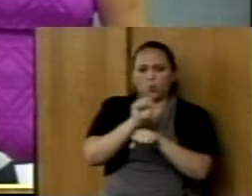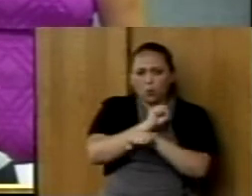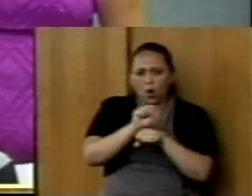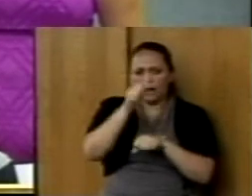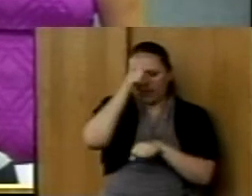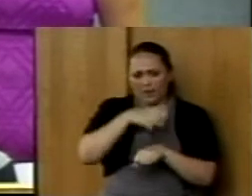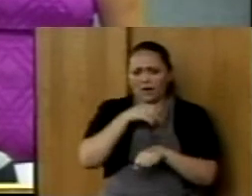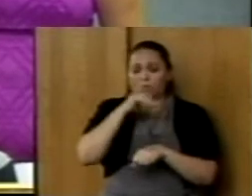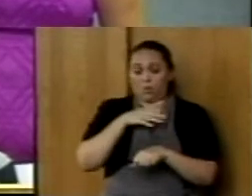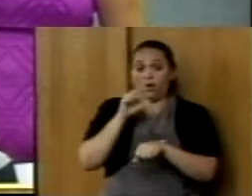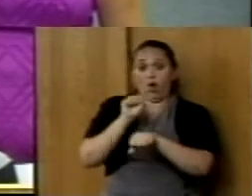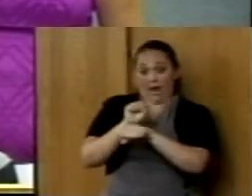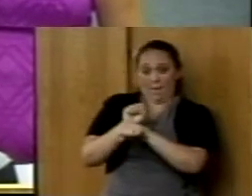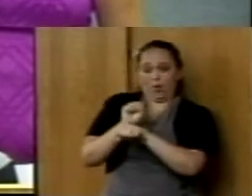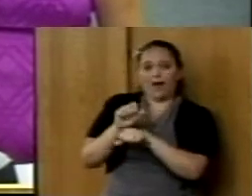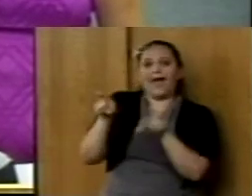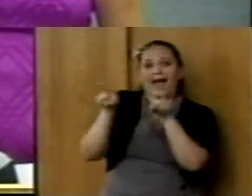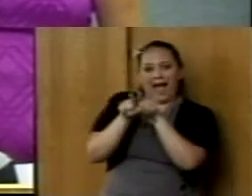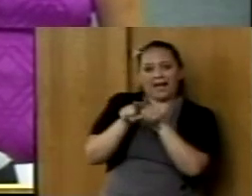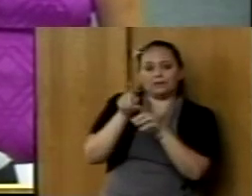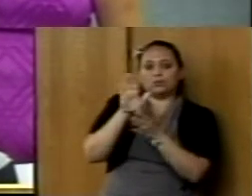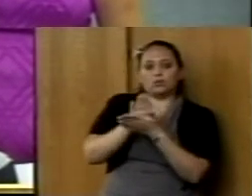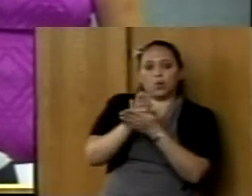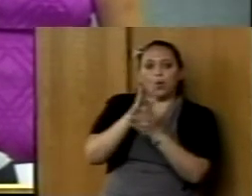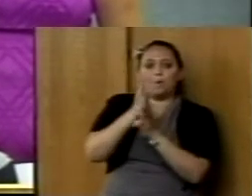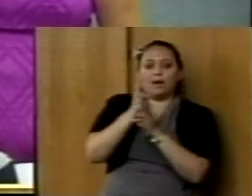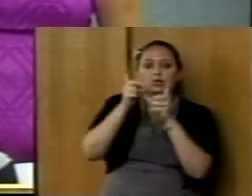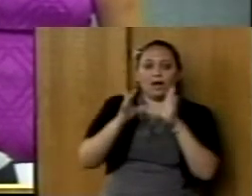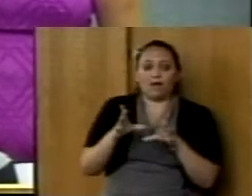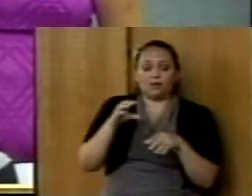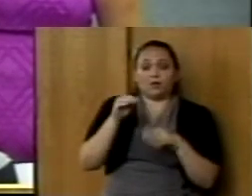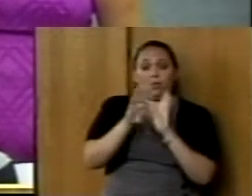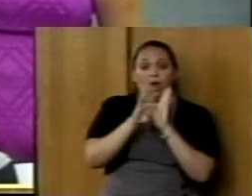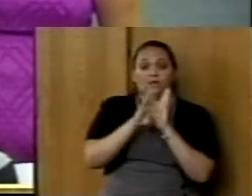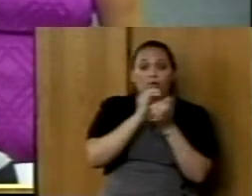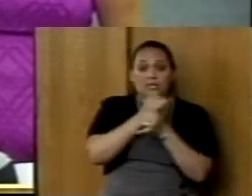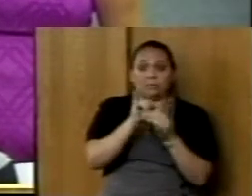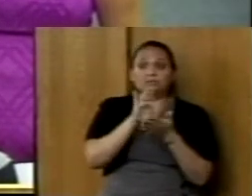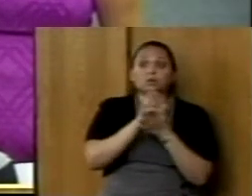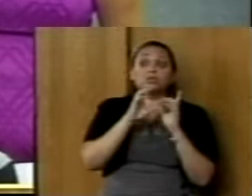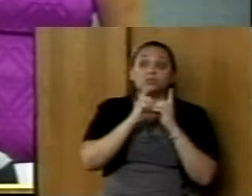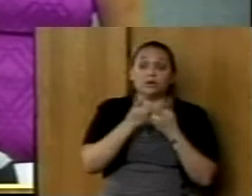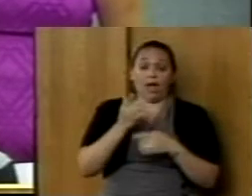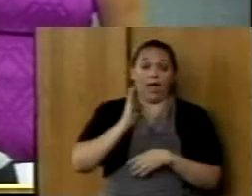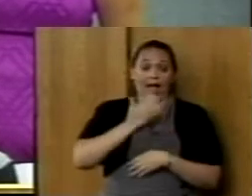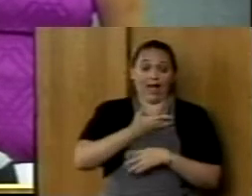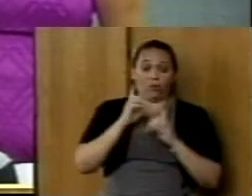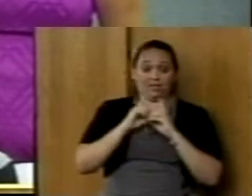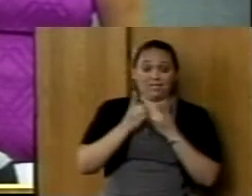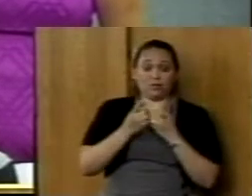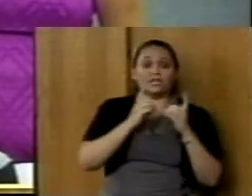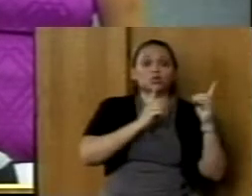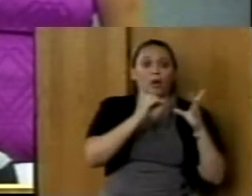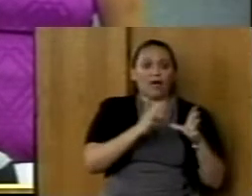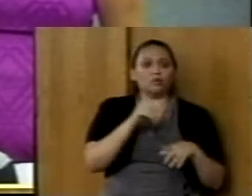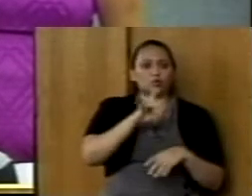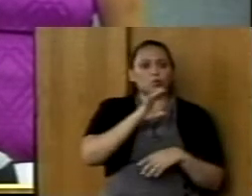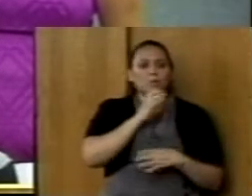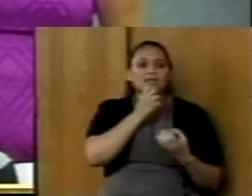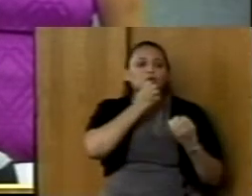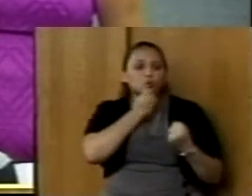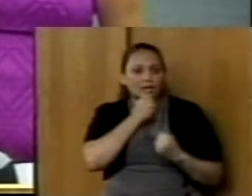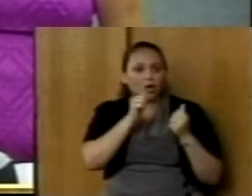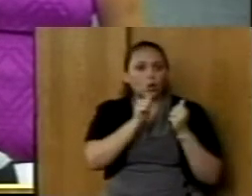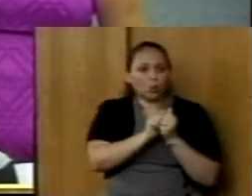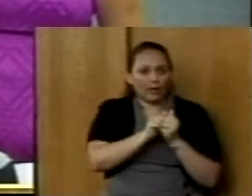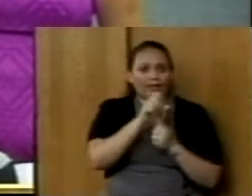employed as school bus drivers in the Brownsville Independent School District. Our district's drivers should be treated with